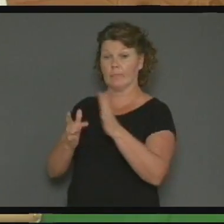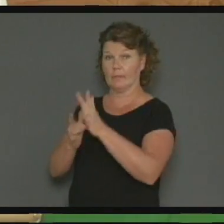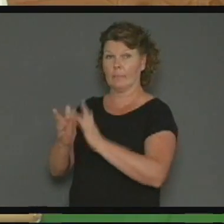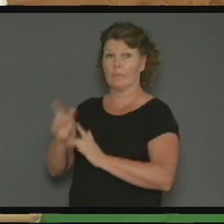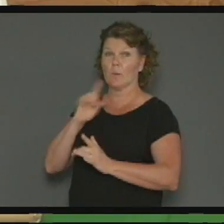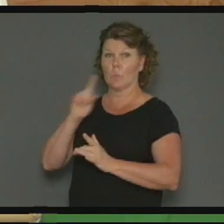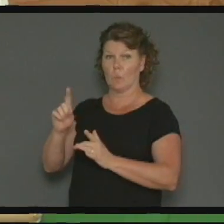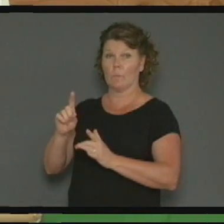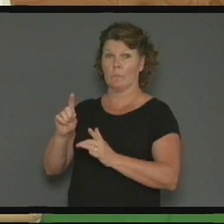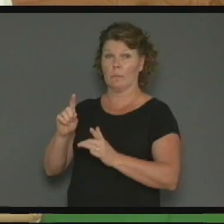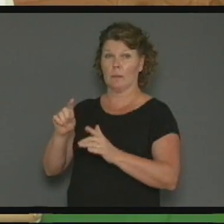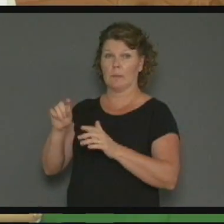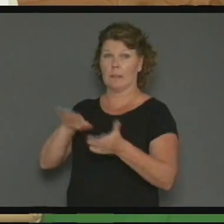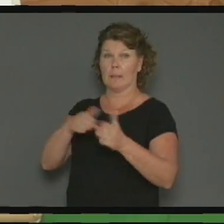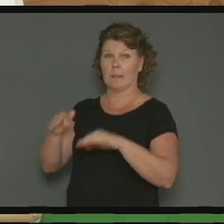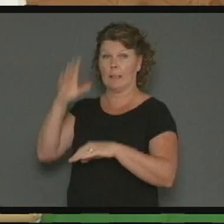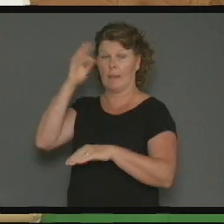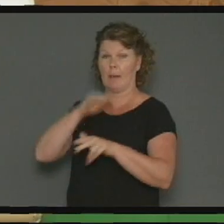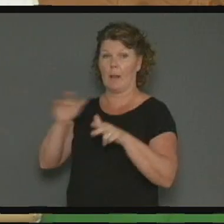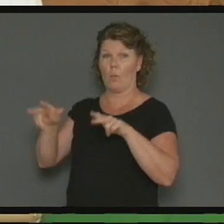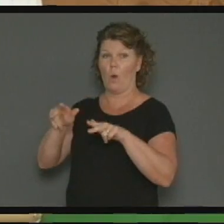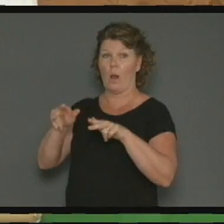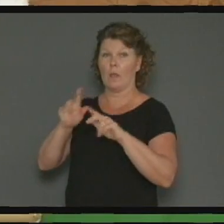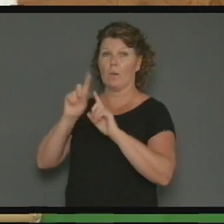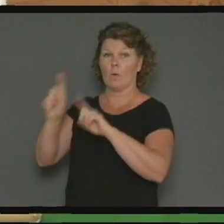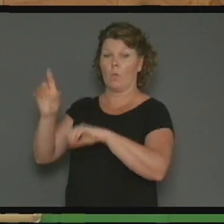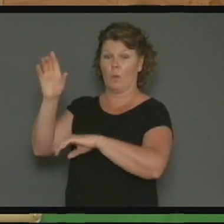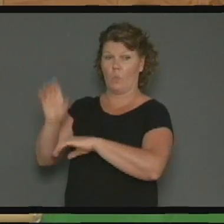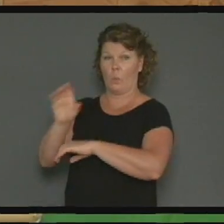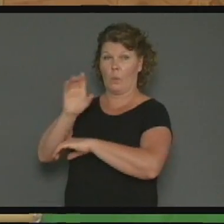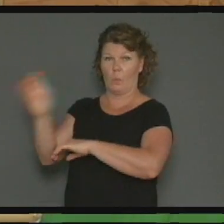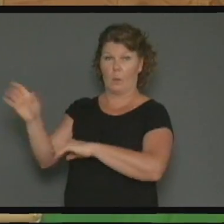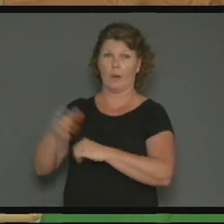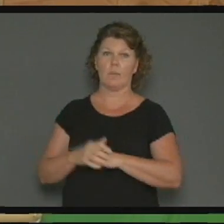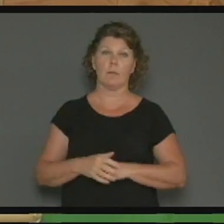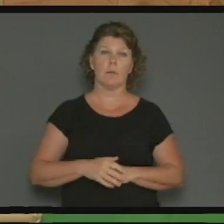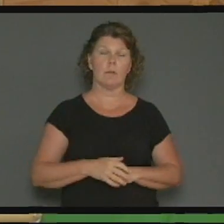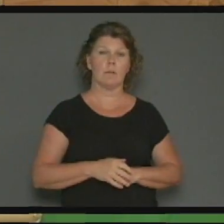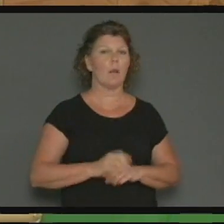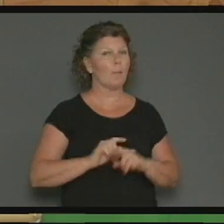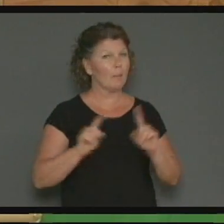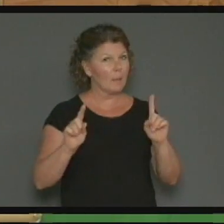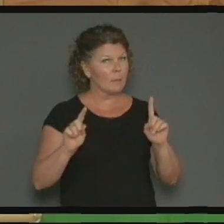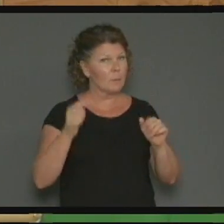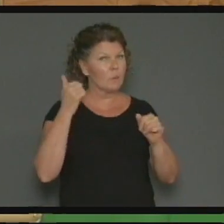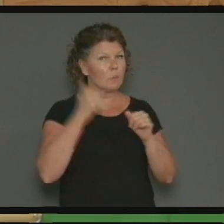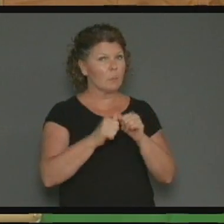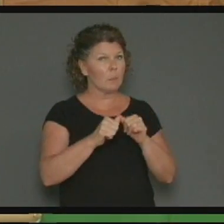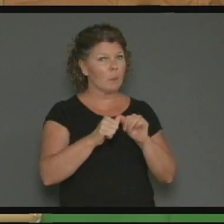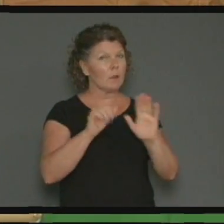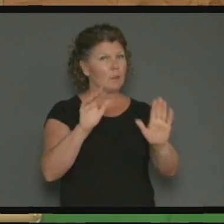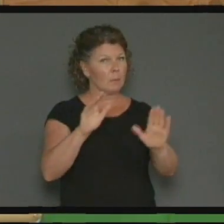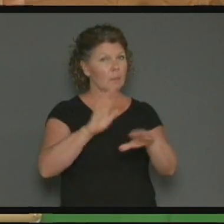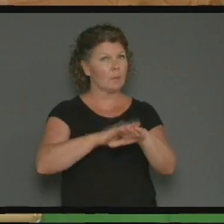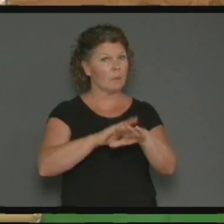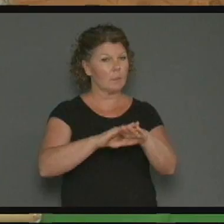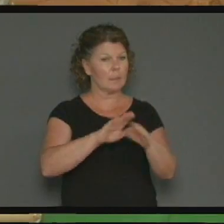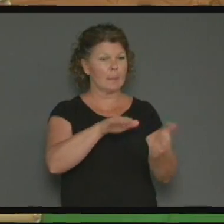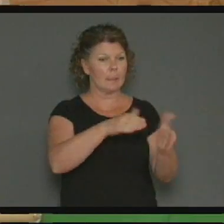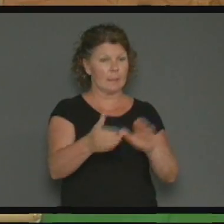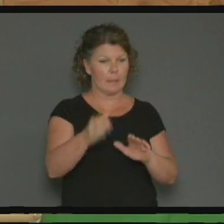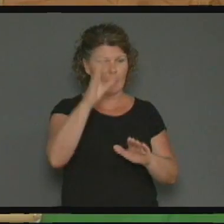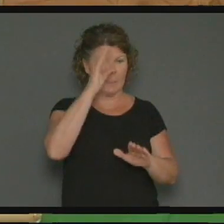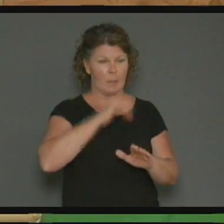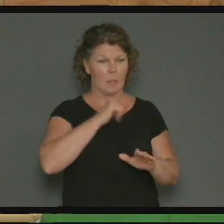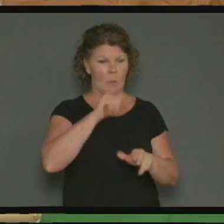cross for you. But as I said earlier, dead men don't walk. And so Jesus was